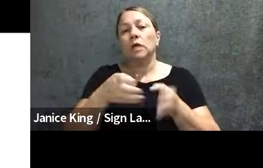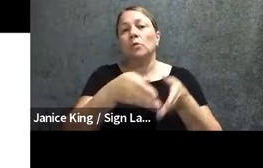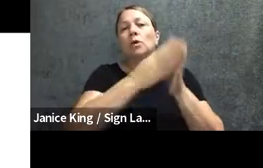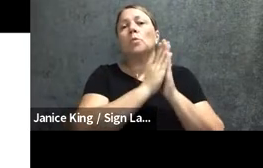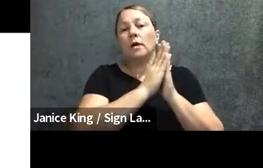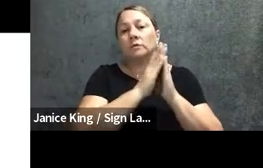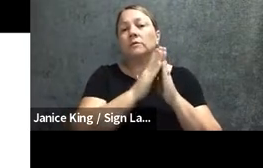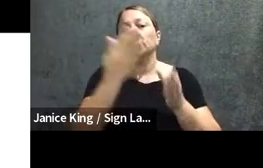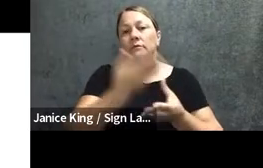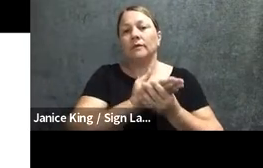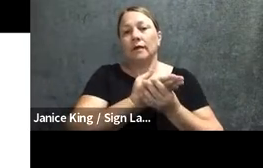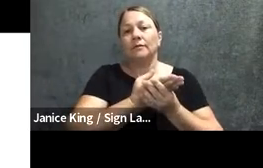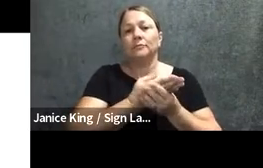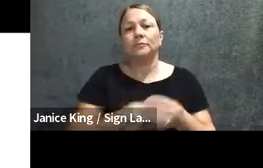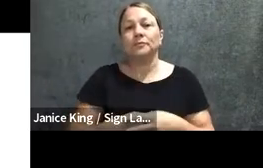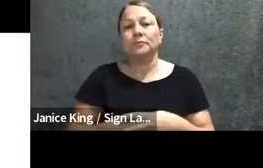file.